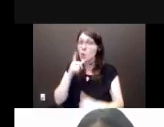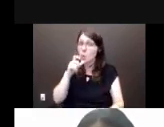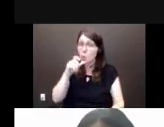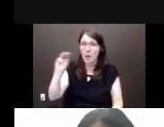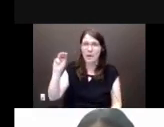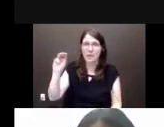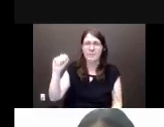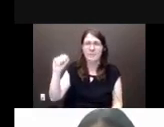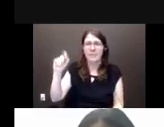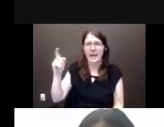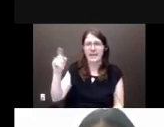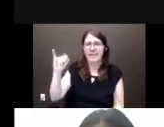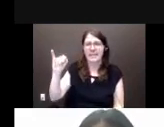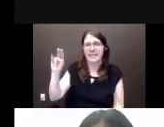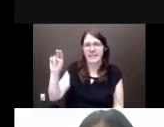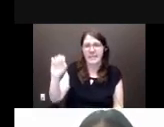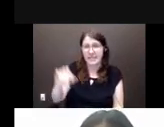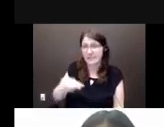over to Maxine.